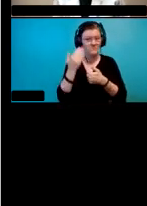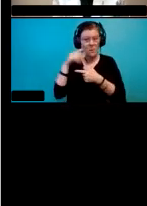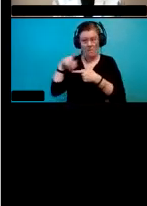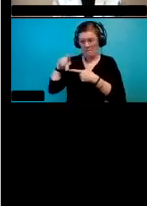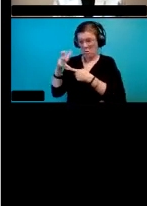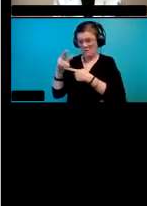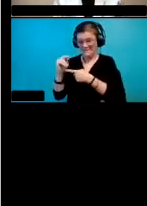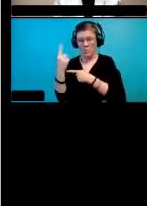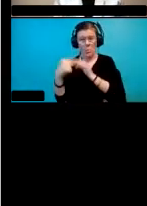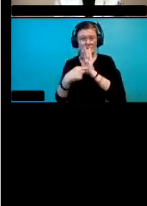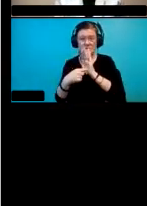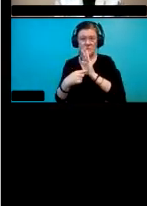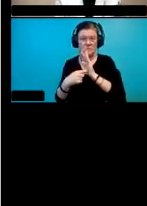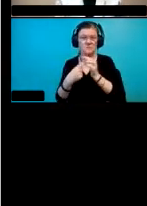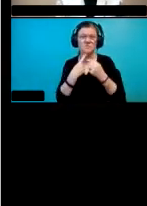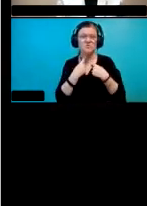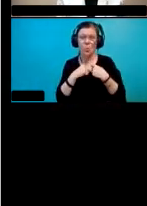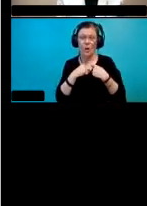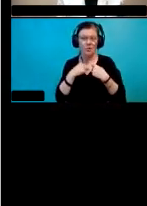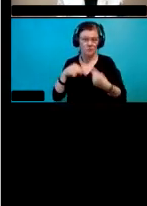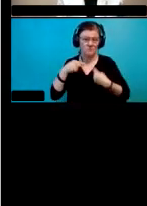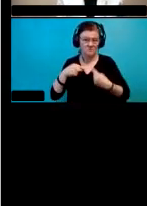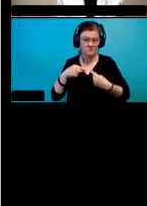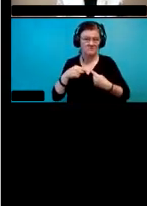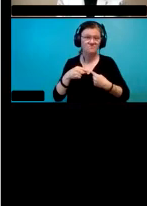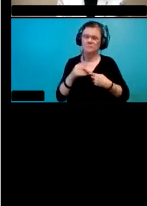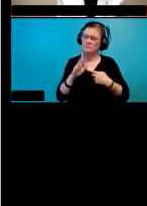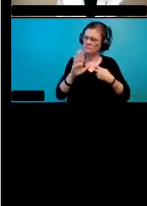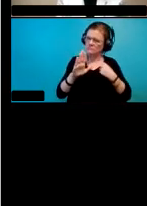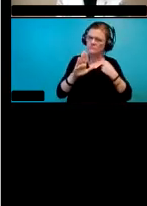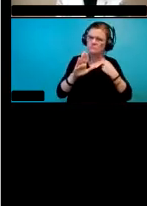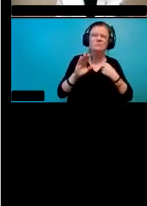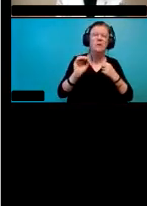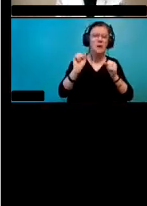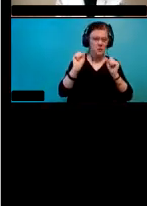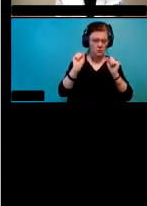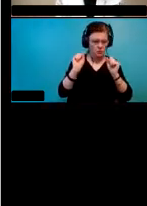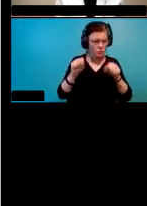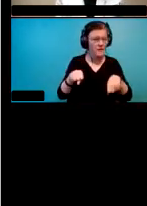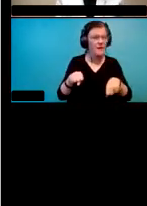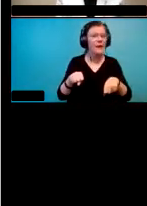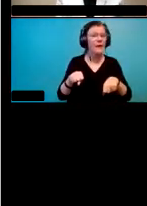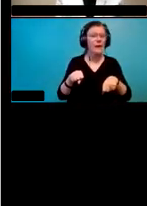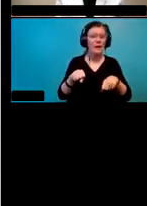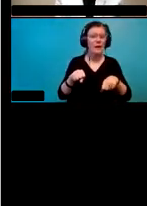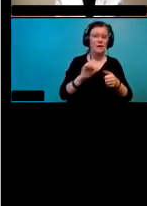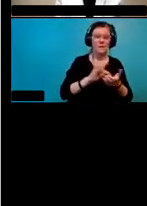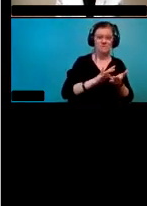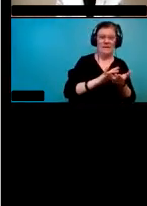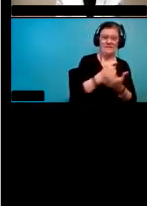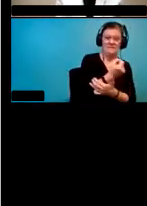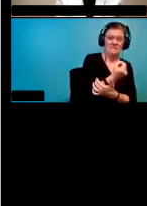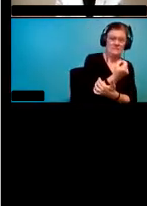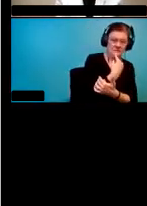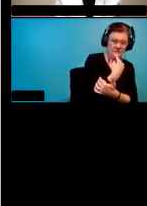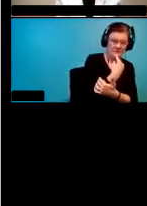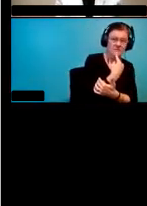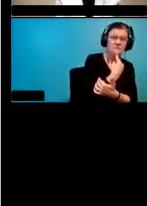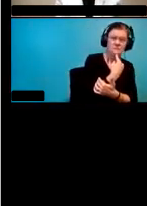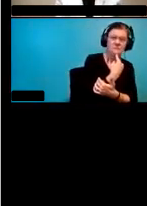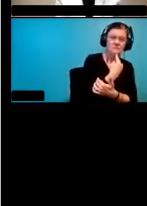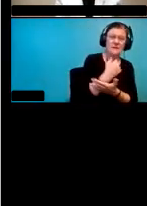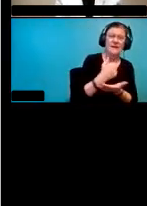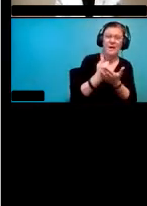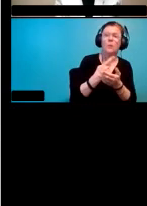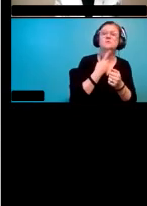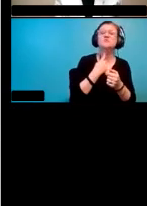Parkinson's, know that that is something that can be responsive to levodopa, so that can be responsive to treatment. So it should